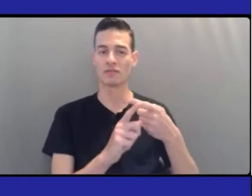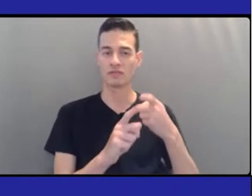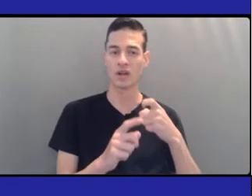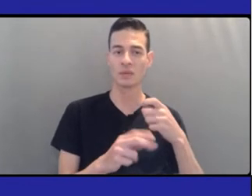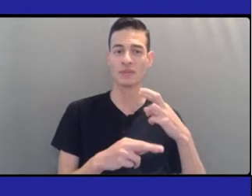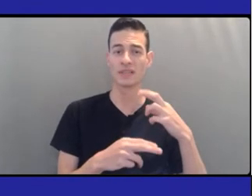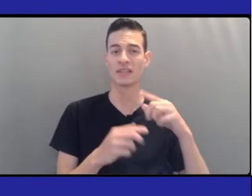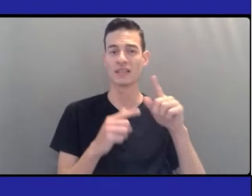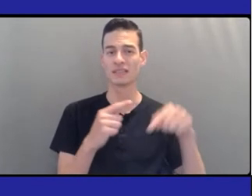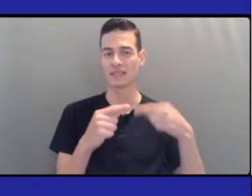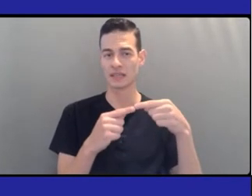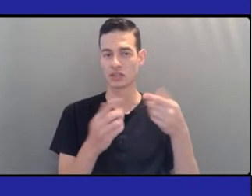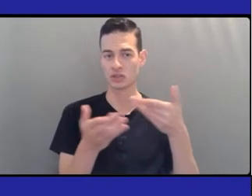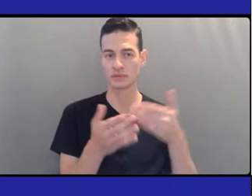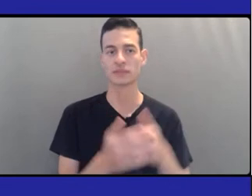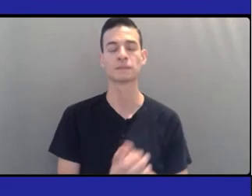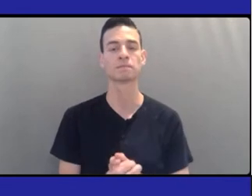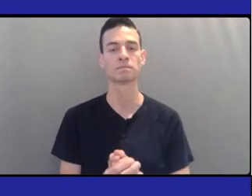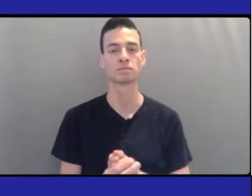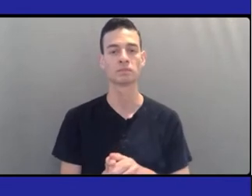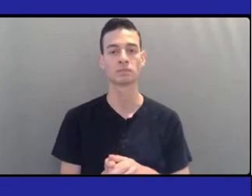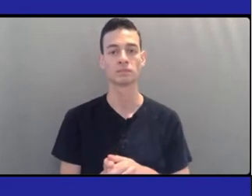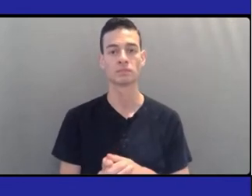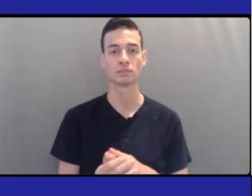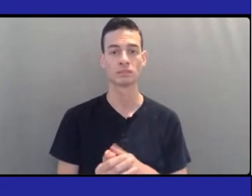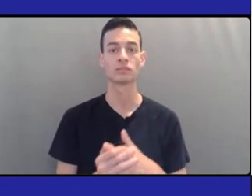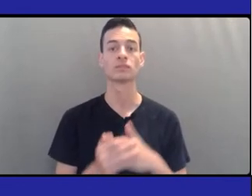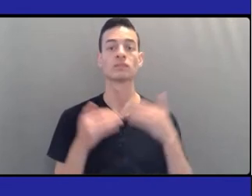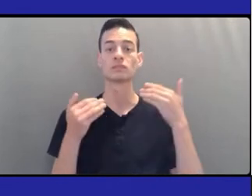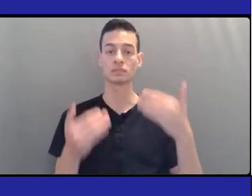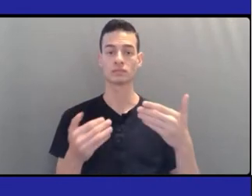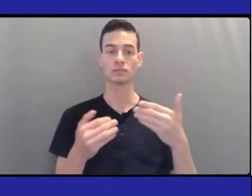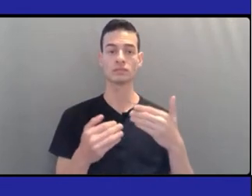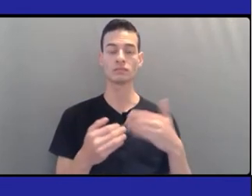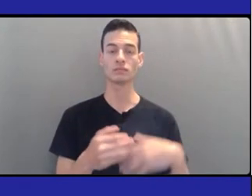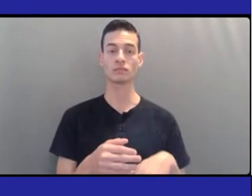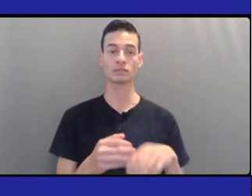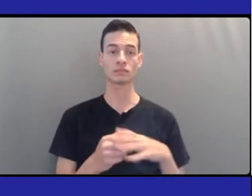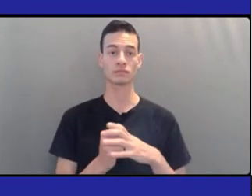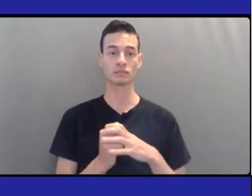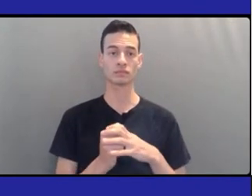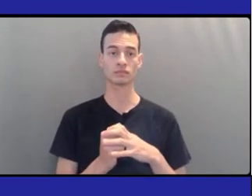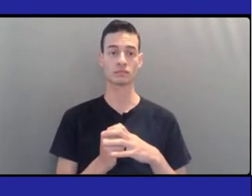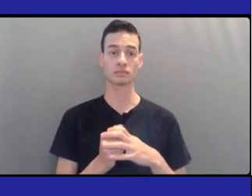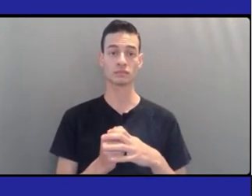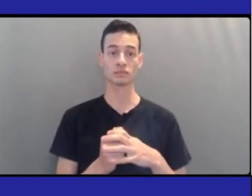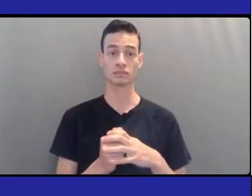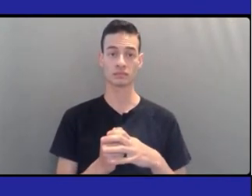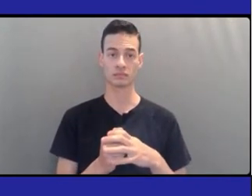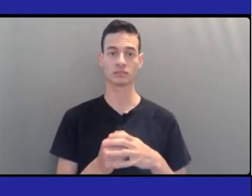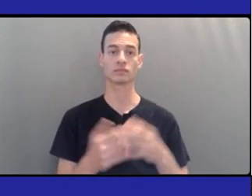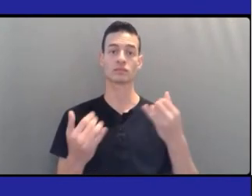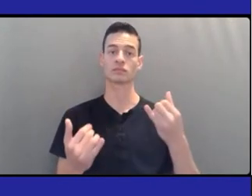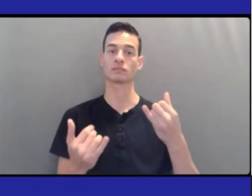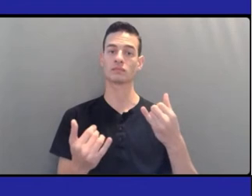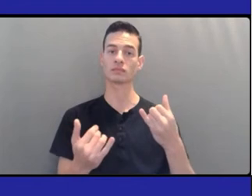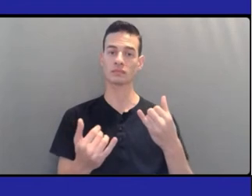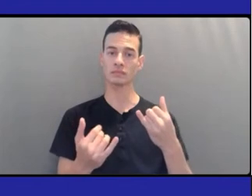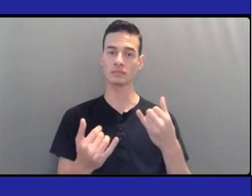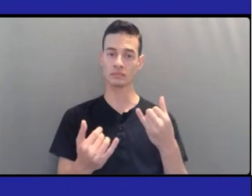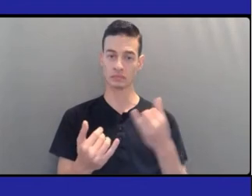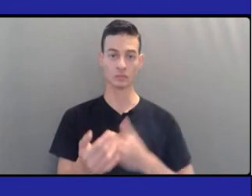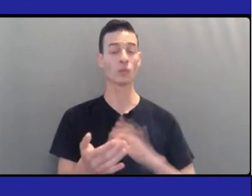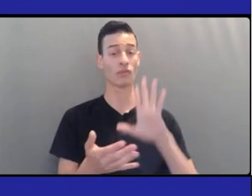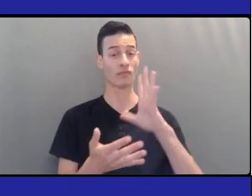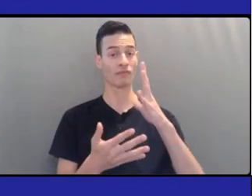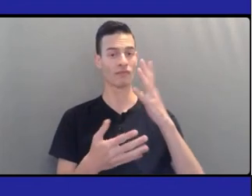We are, we'll start with the resolution authorizing New York City Health and Hospitals Corporation to execute a five-year